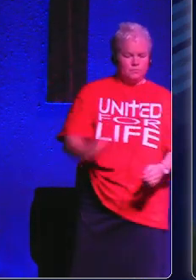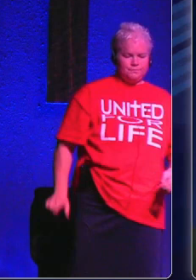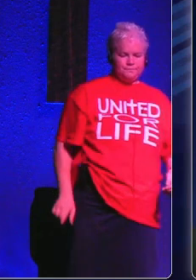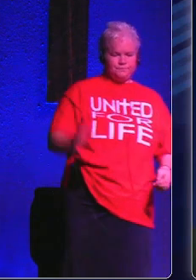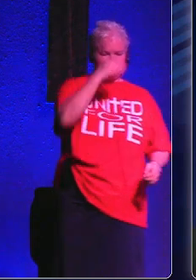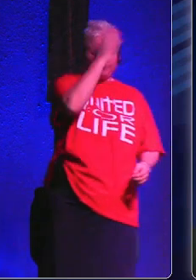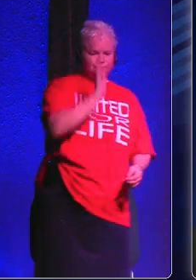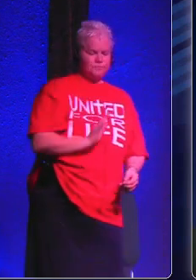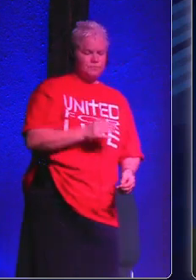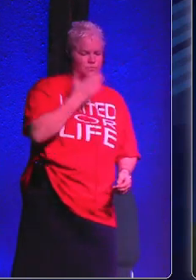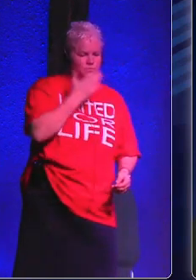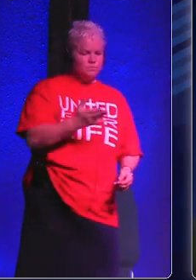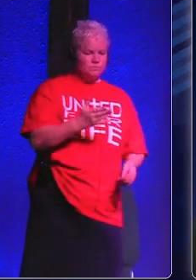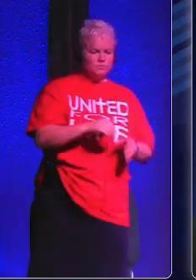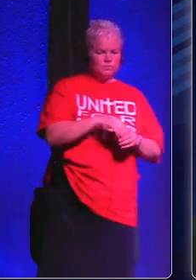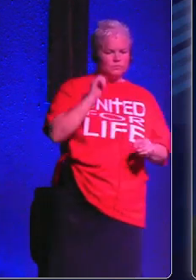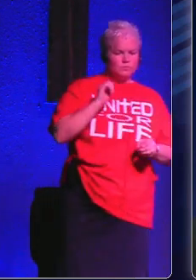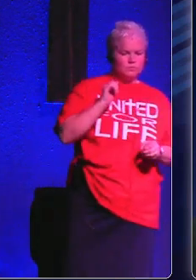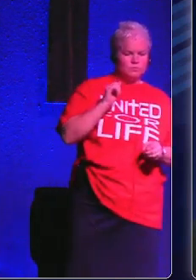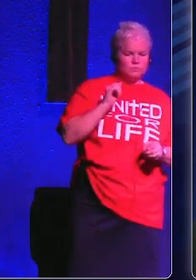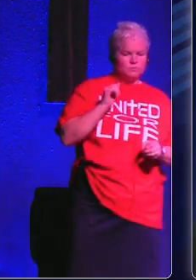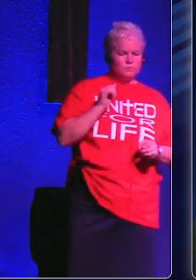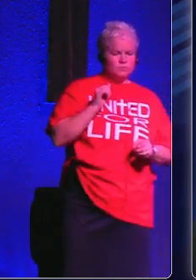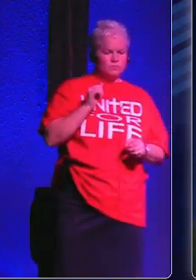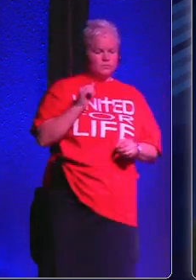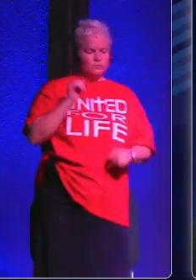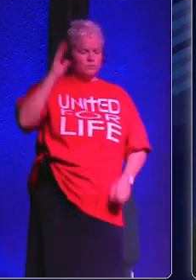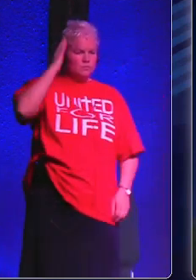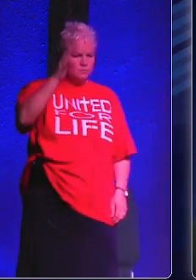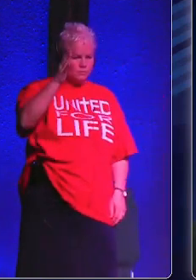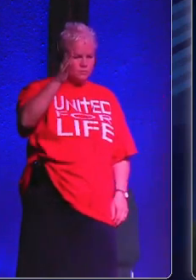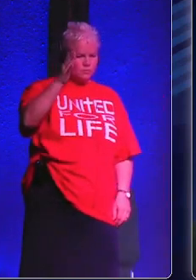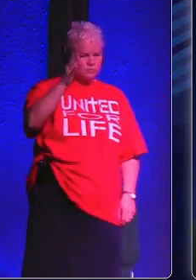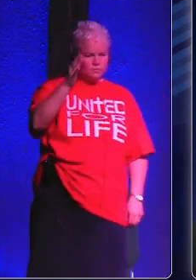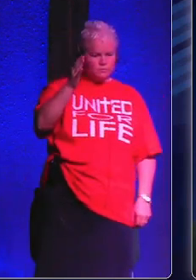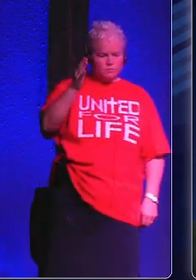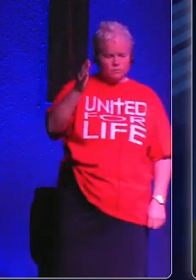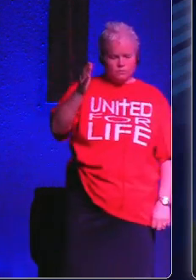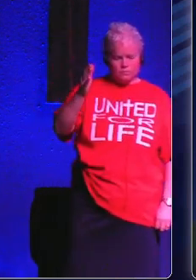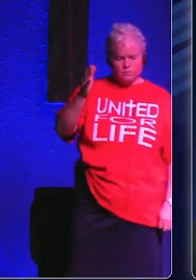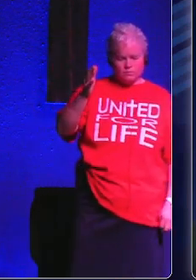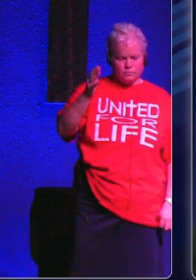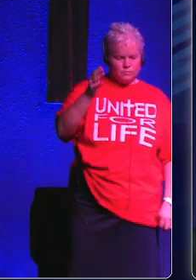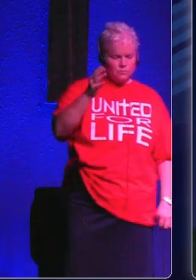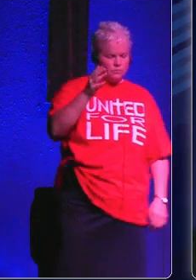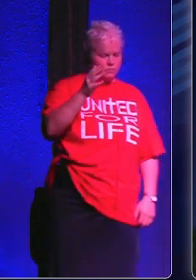God, we don't want to be outside of you on anything.